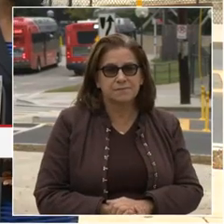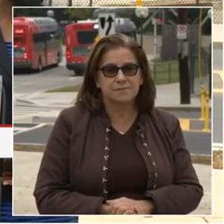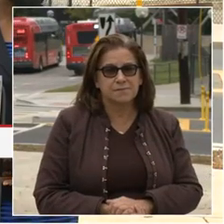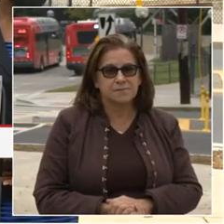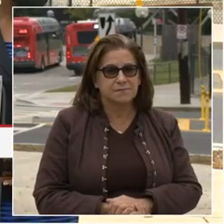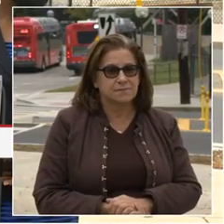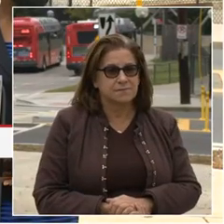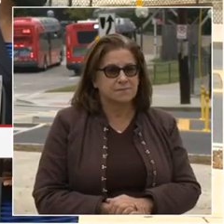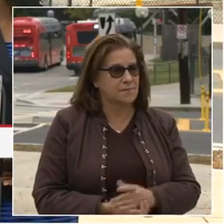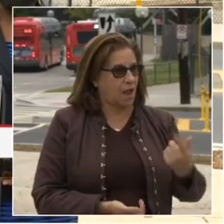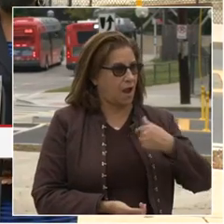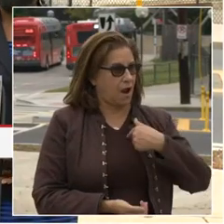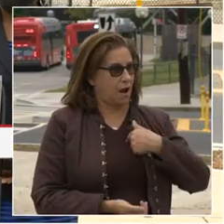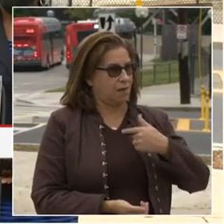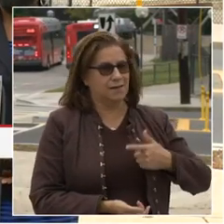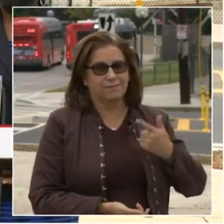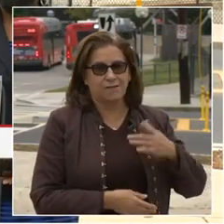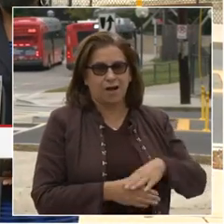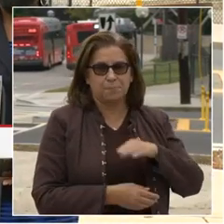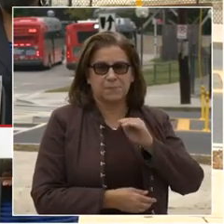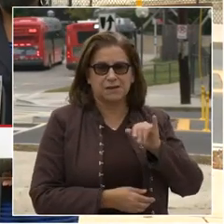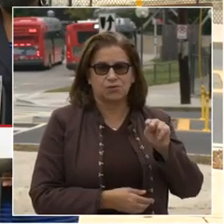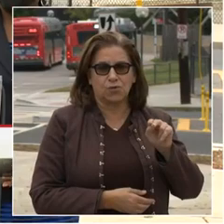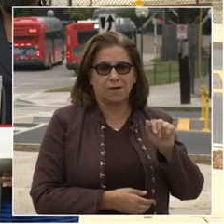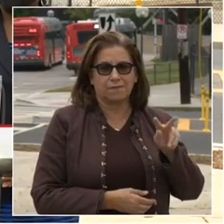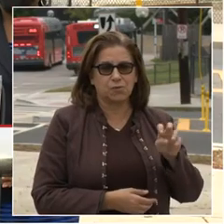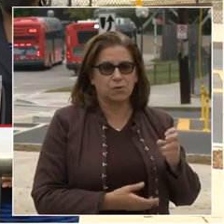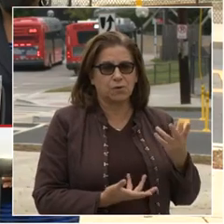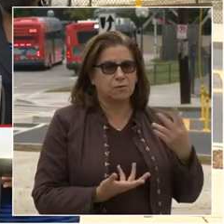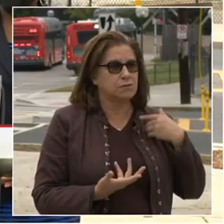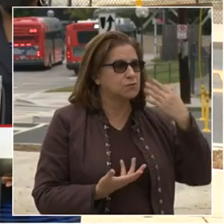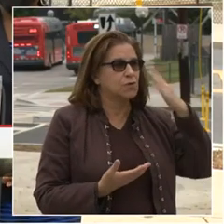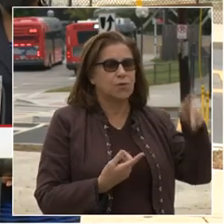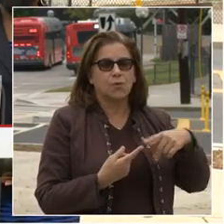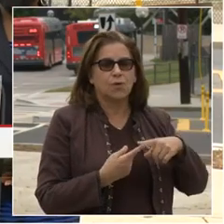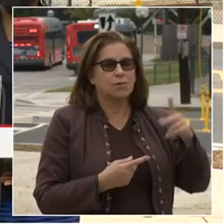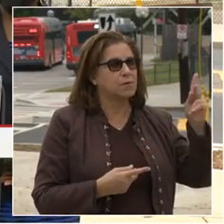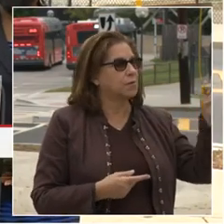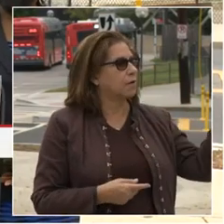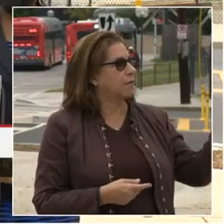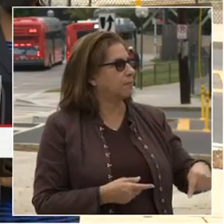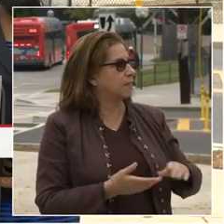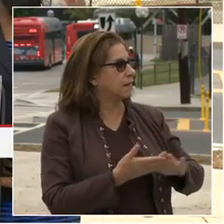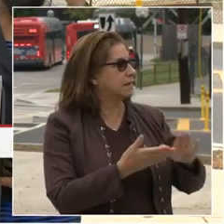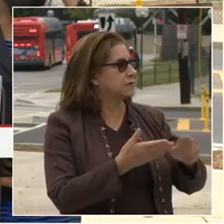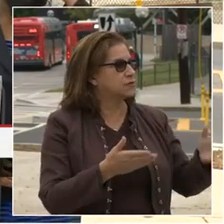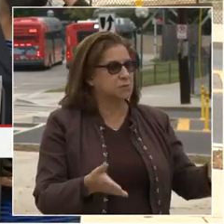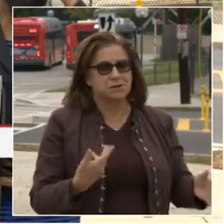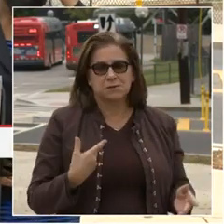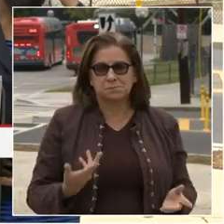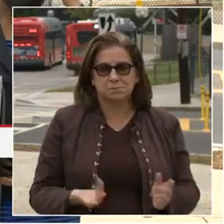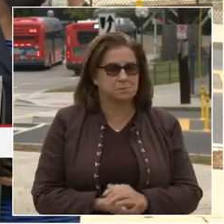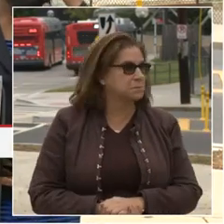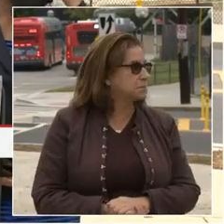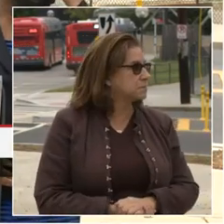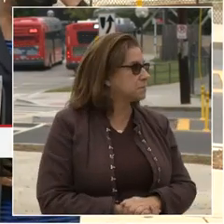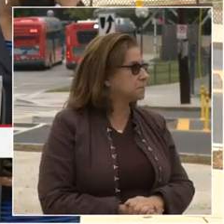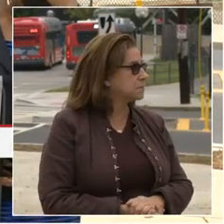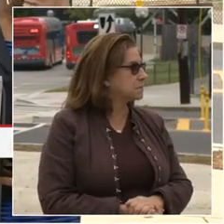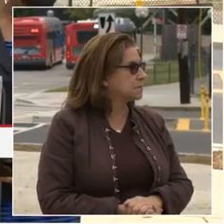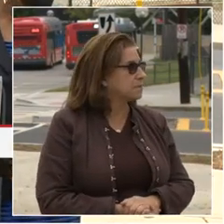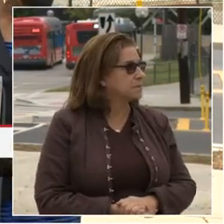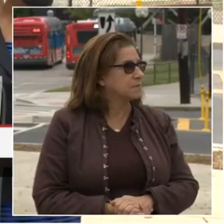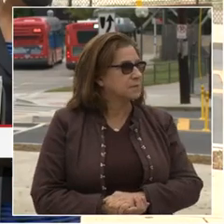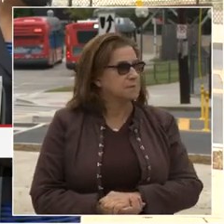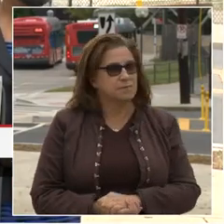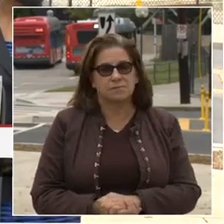don't know when they come. They show up when something is going on here at this block. Right. I live